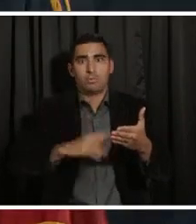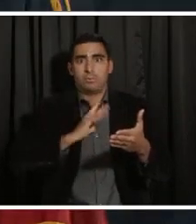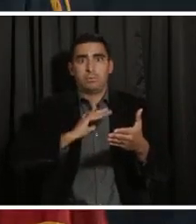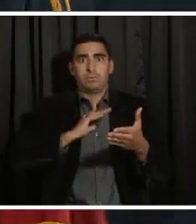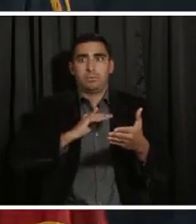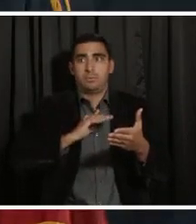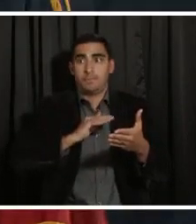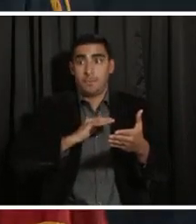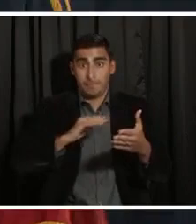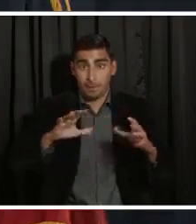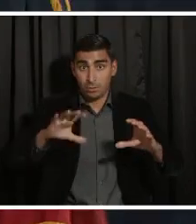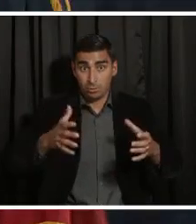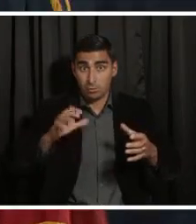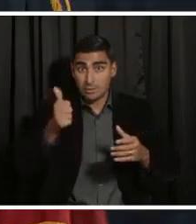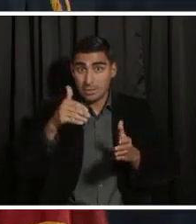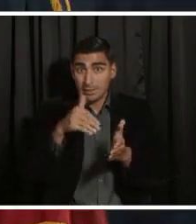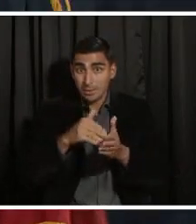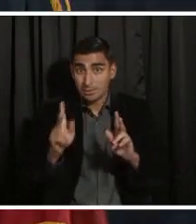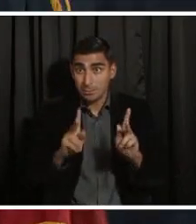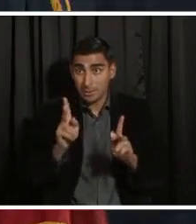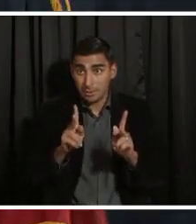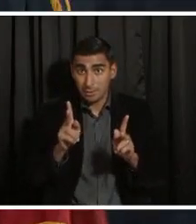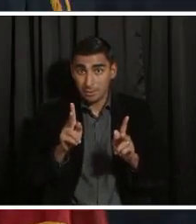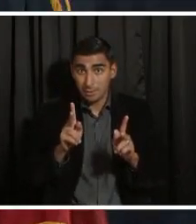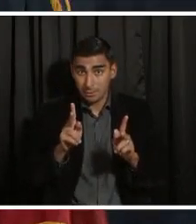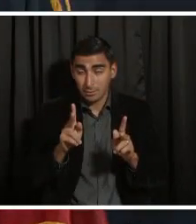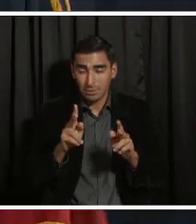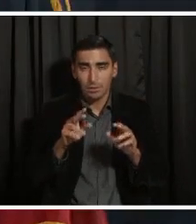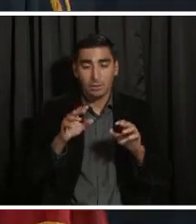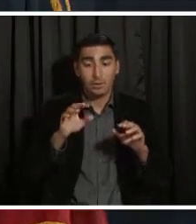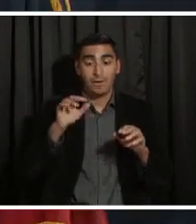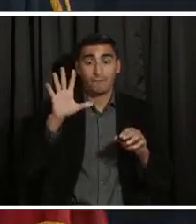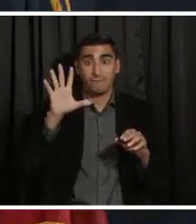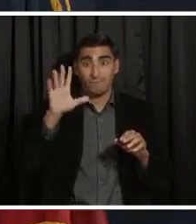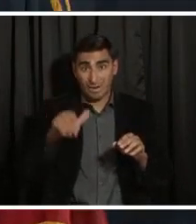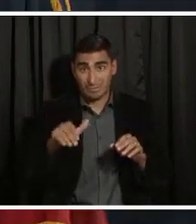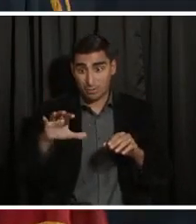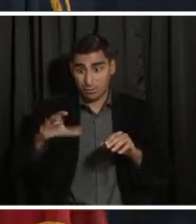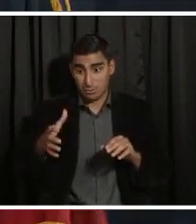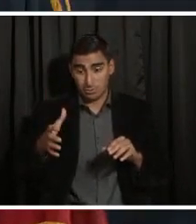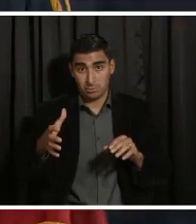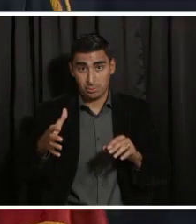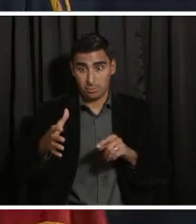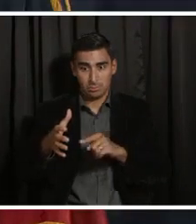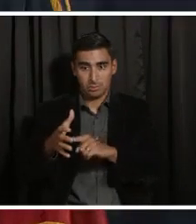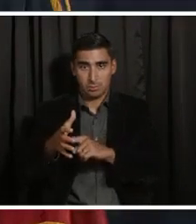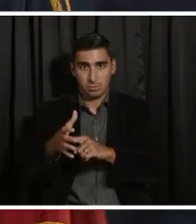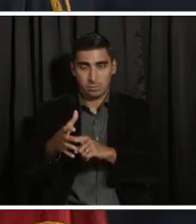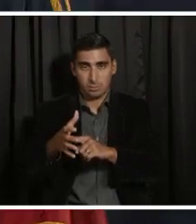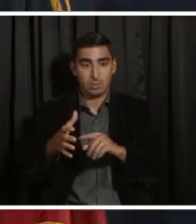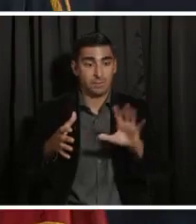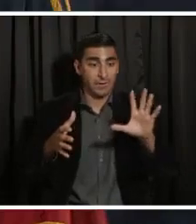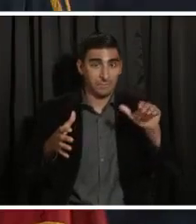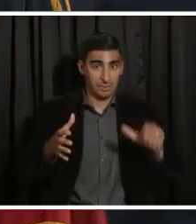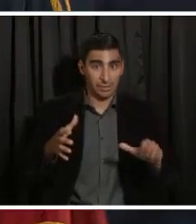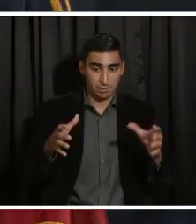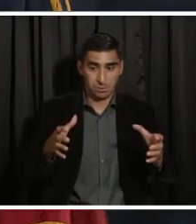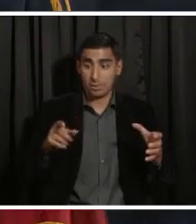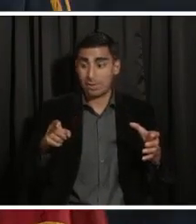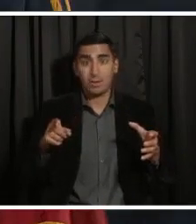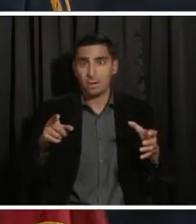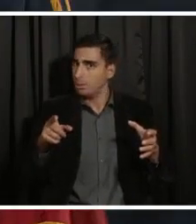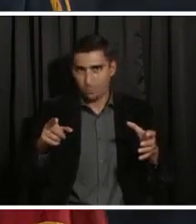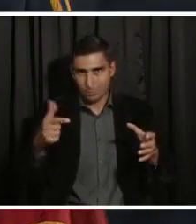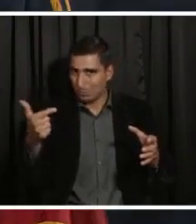group of 10,000 people, of the 5,000 that didn't get the booster, they had 109